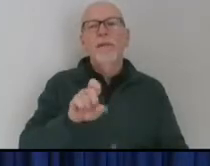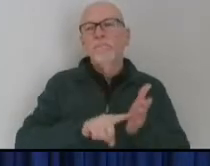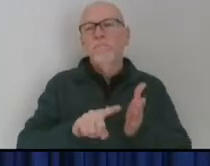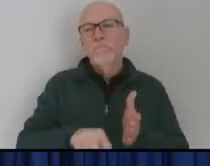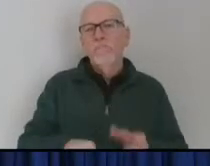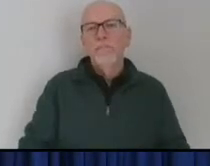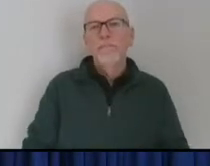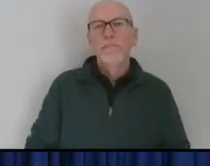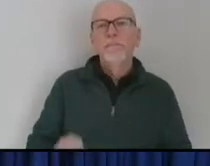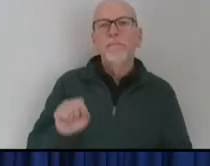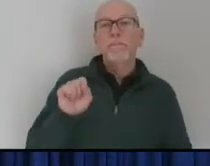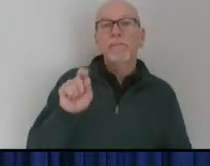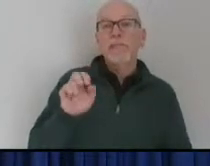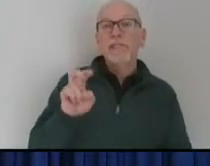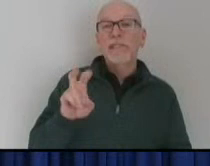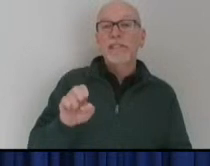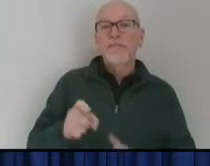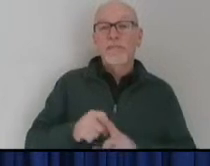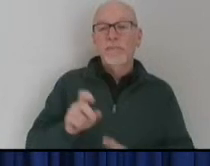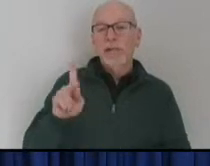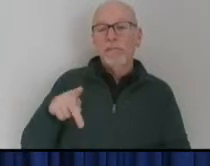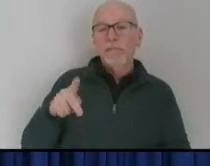Steve with KPC Media.